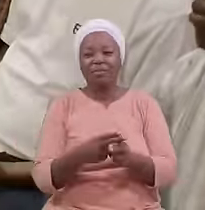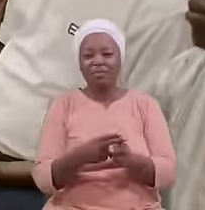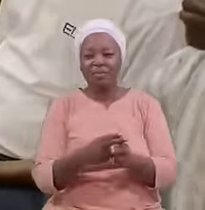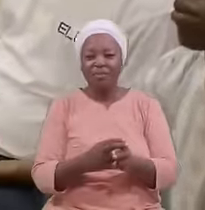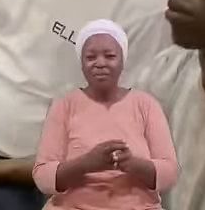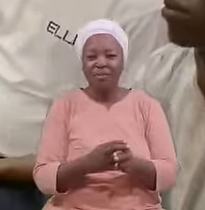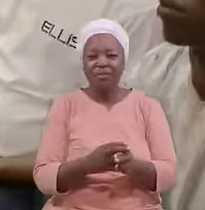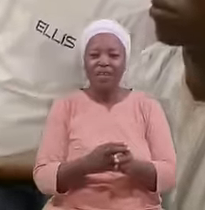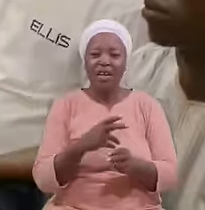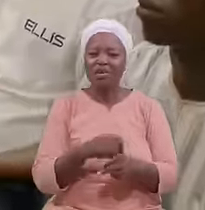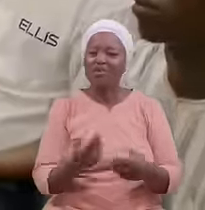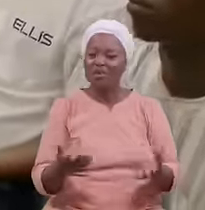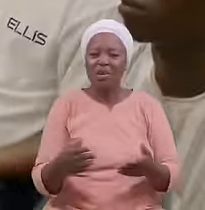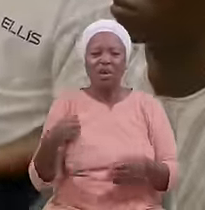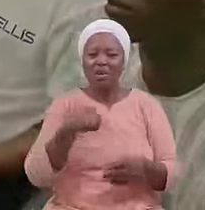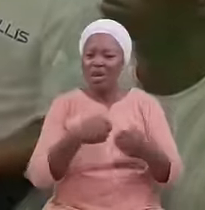time